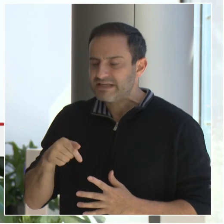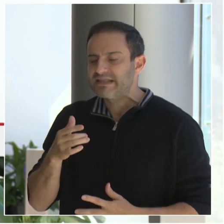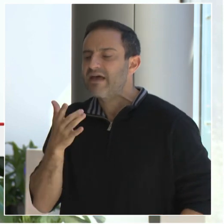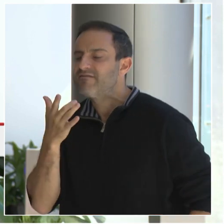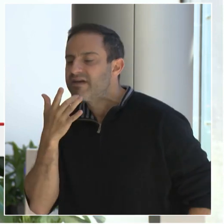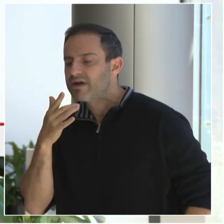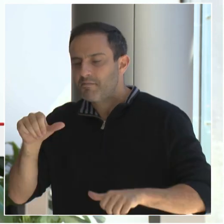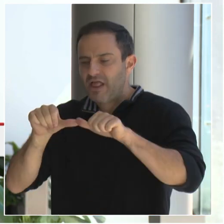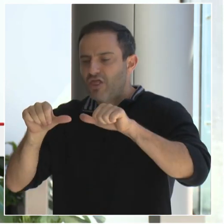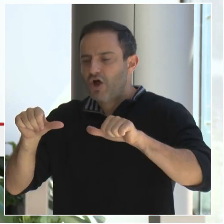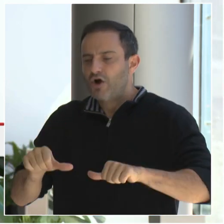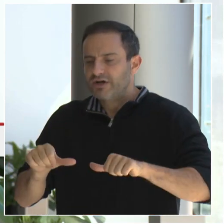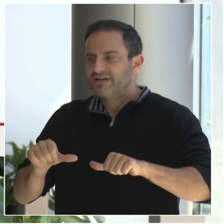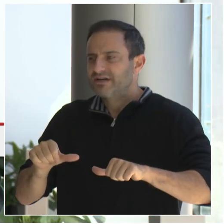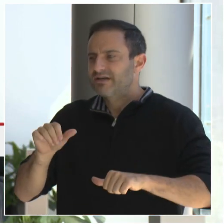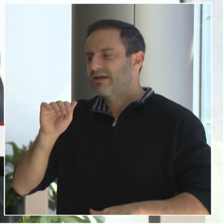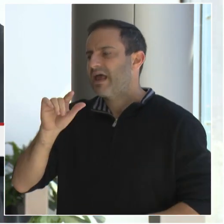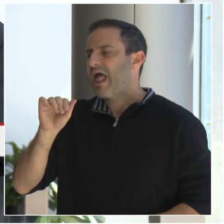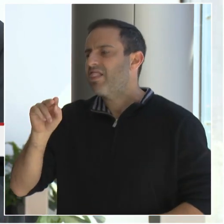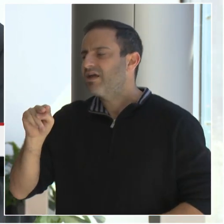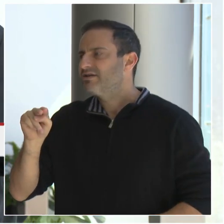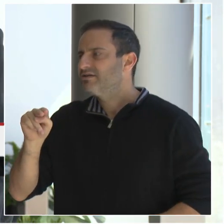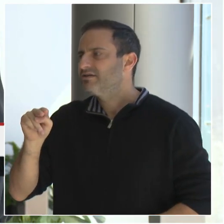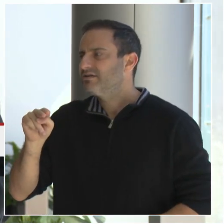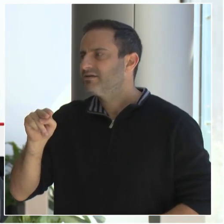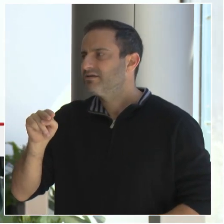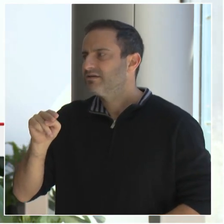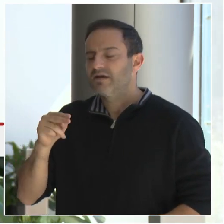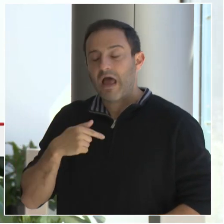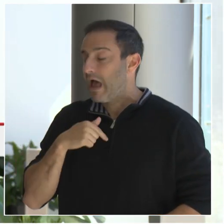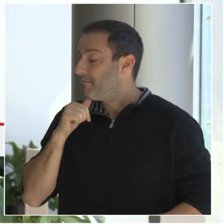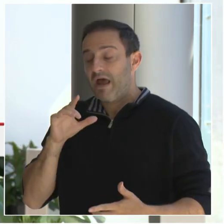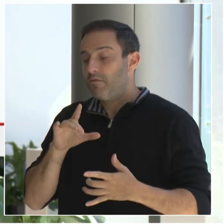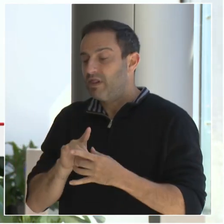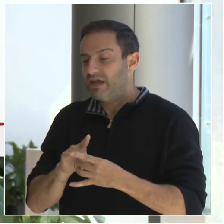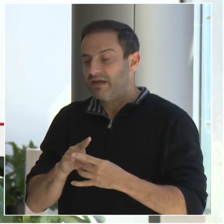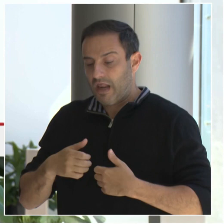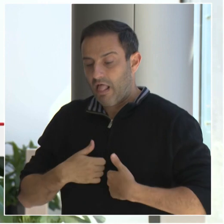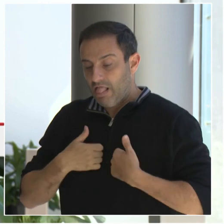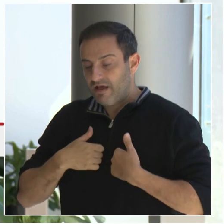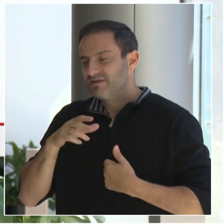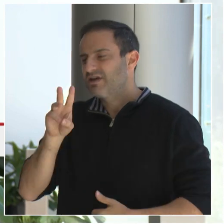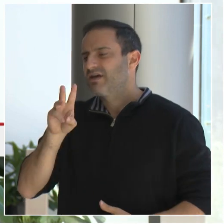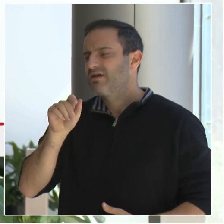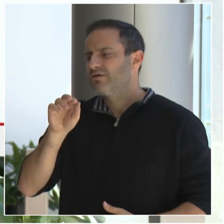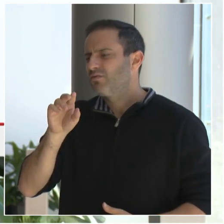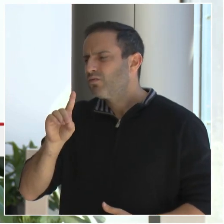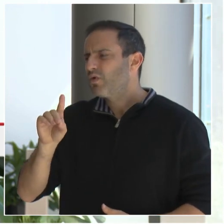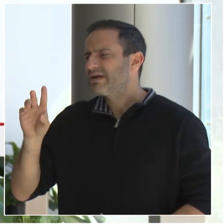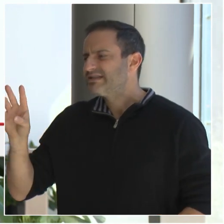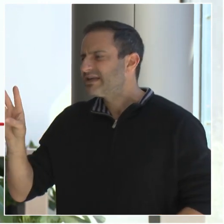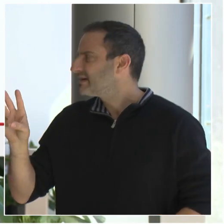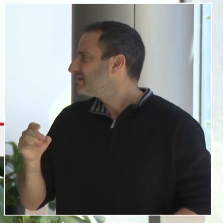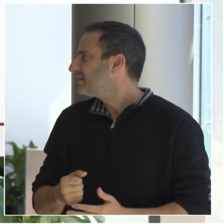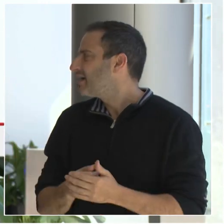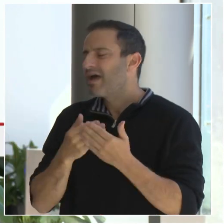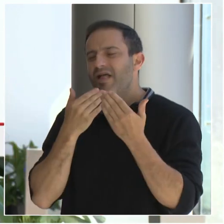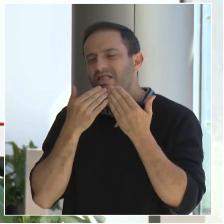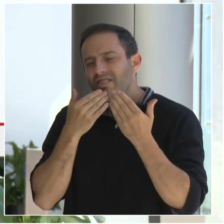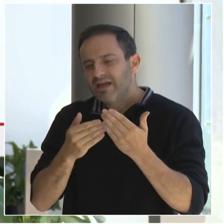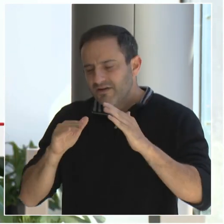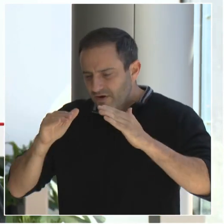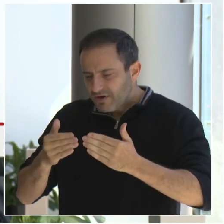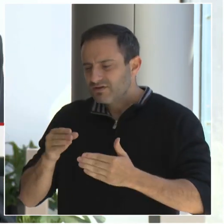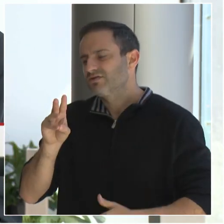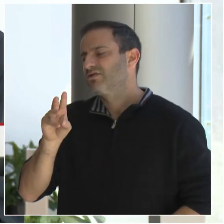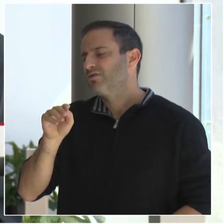architect, Ashton Allen, no relation, also is in Ward 6. And so thank you for being so Ward 6 centric. It makes